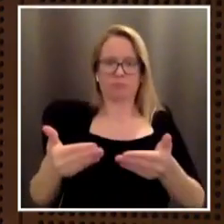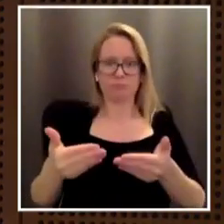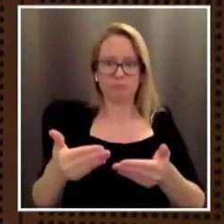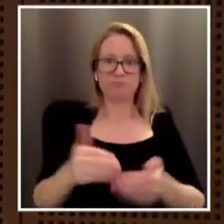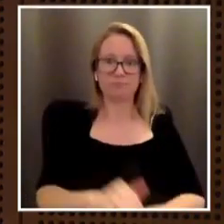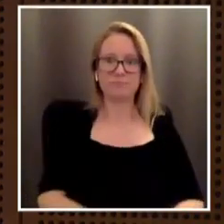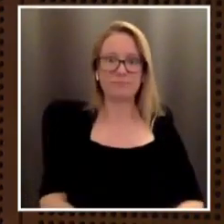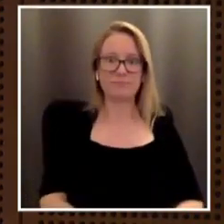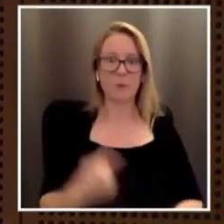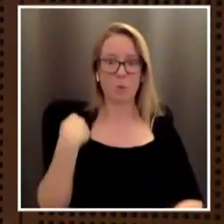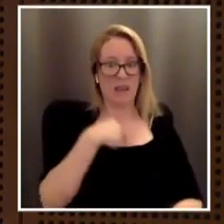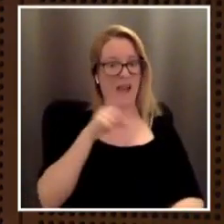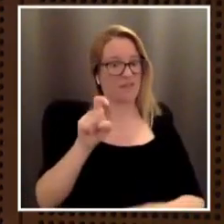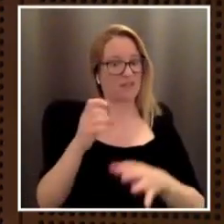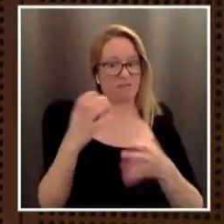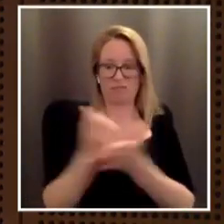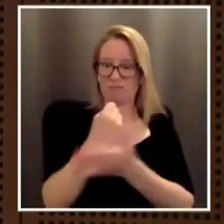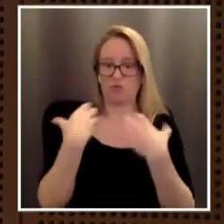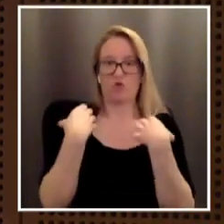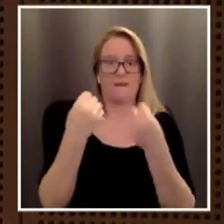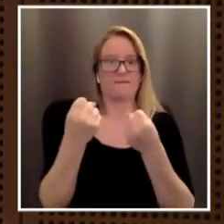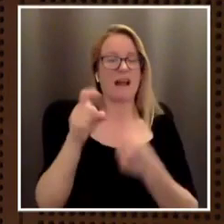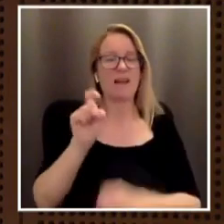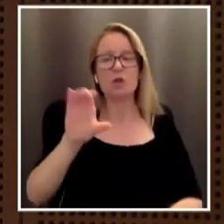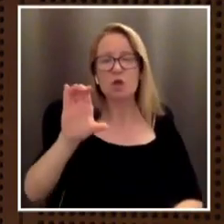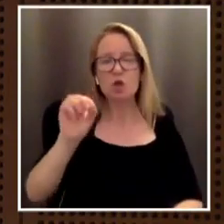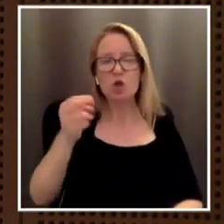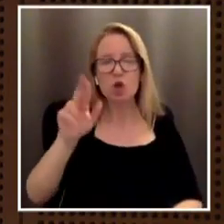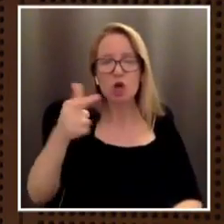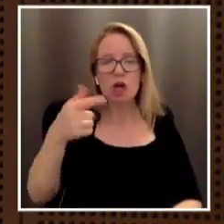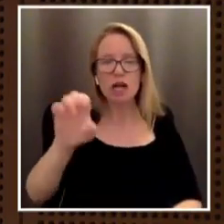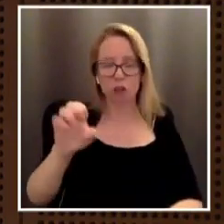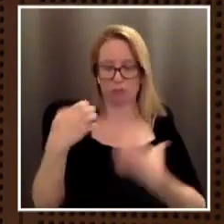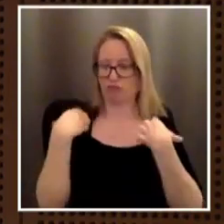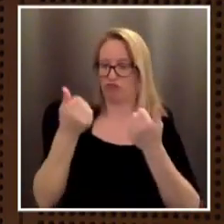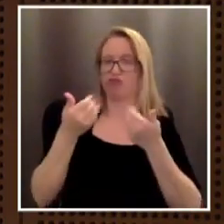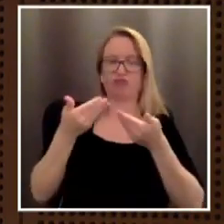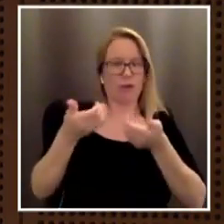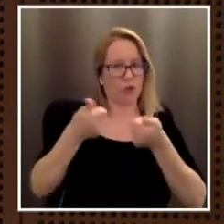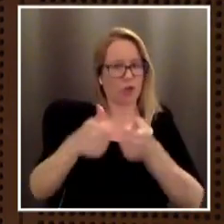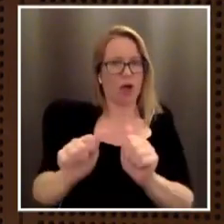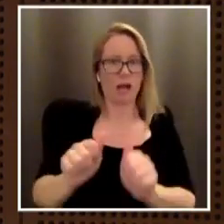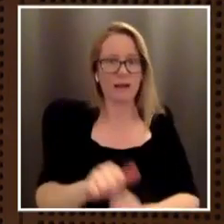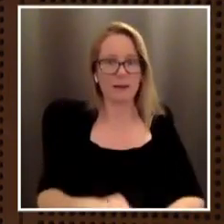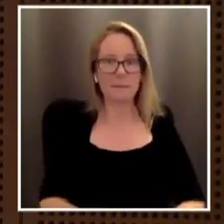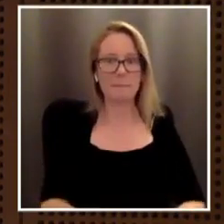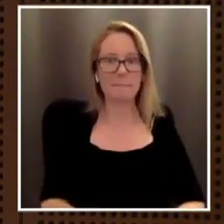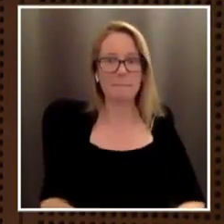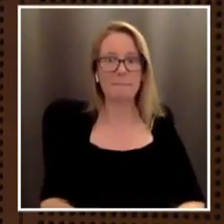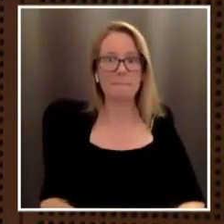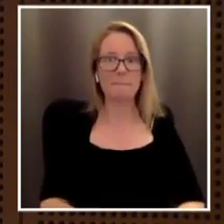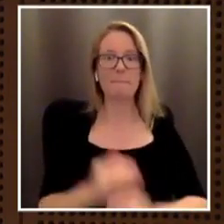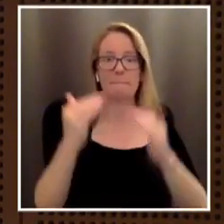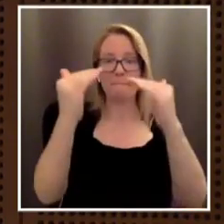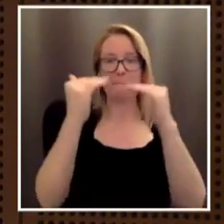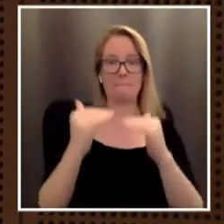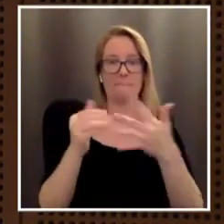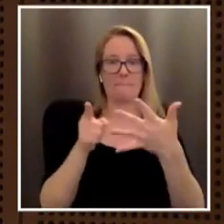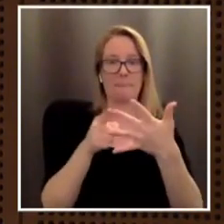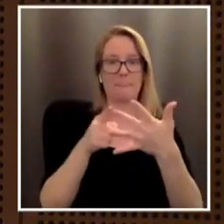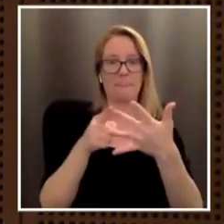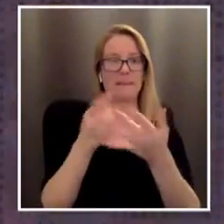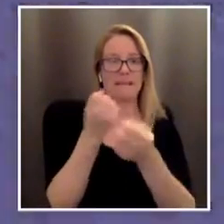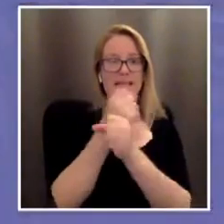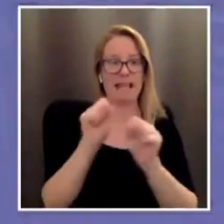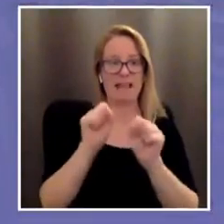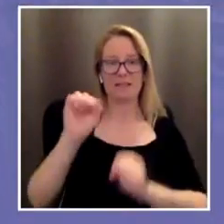We have to be brave. We have to have courage, the courage to try. The next one is safe space is a pipe